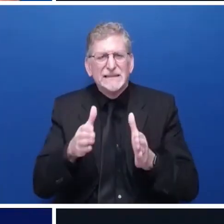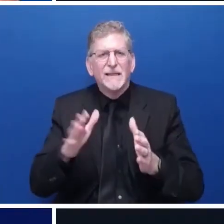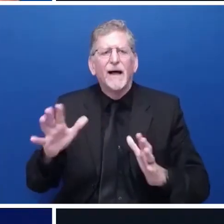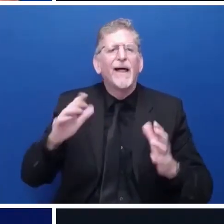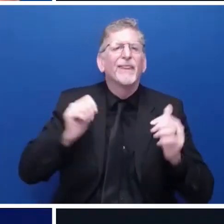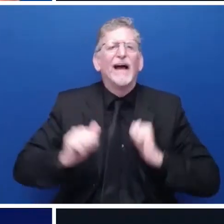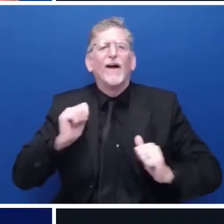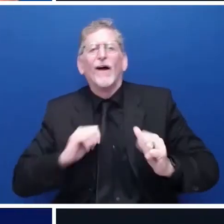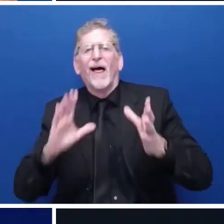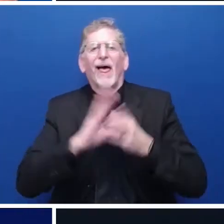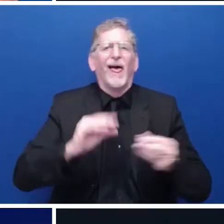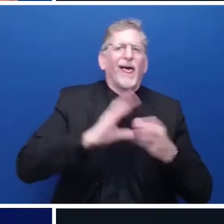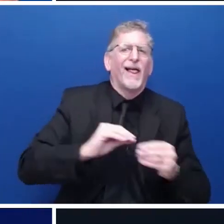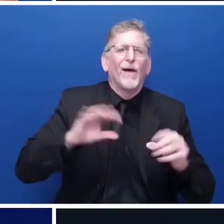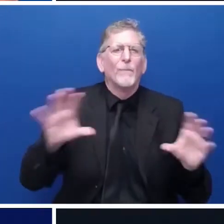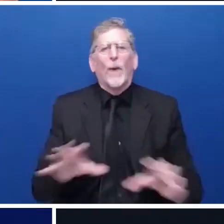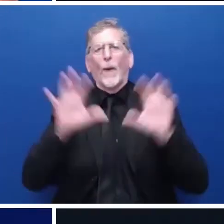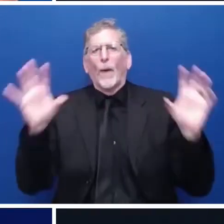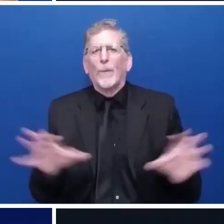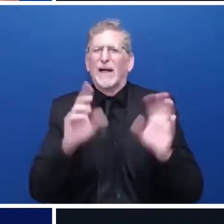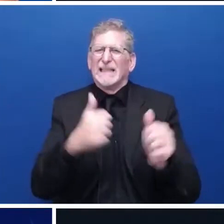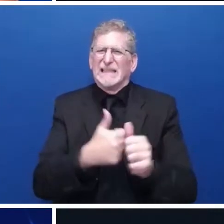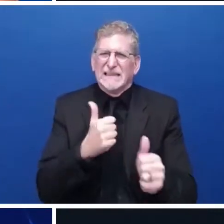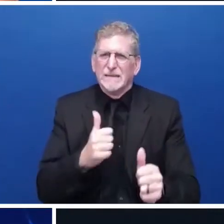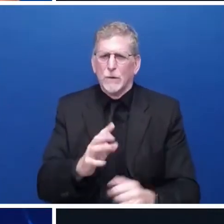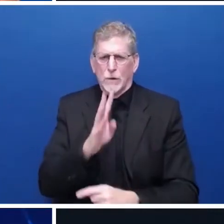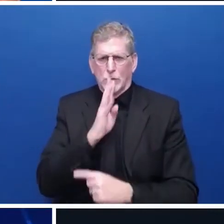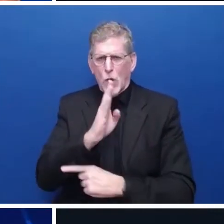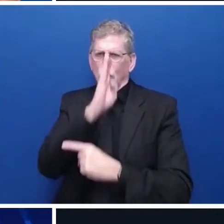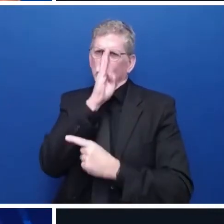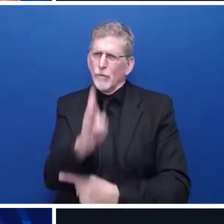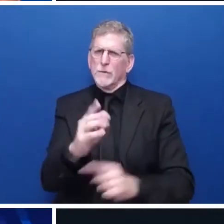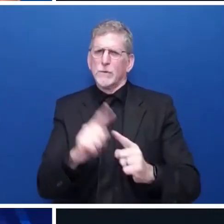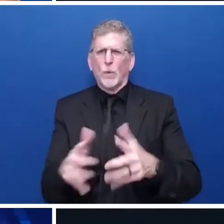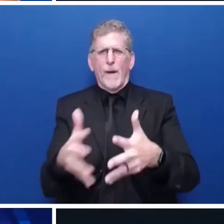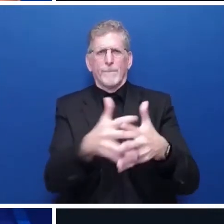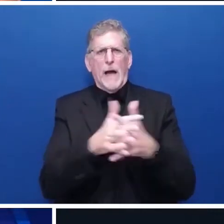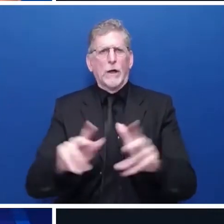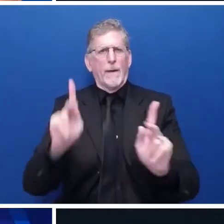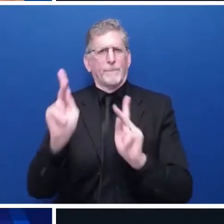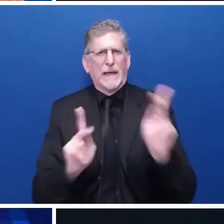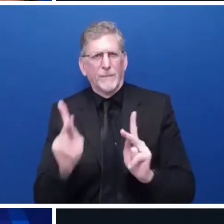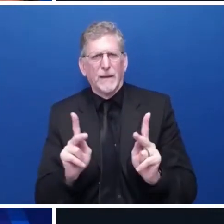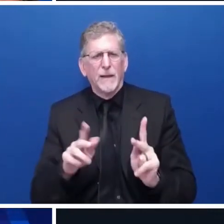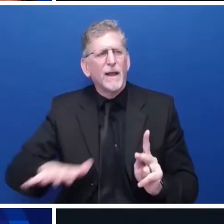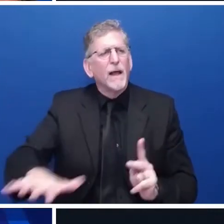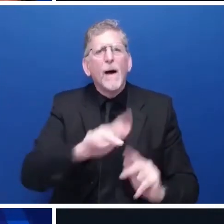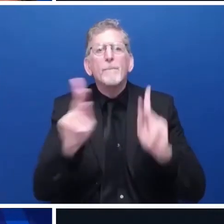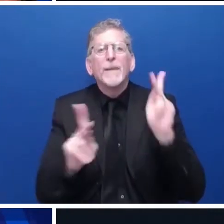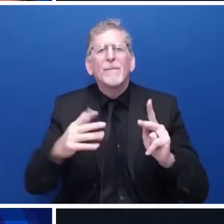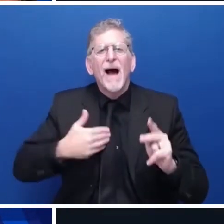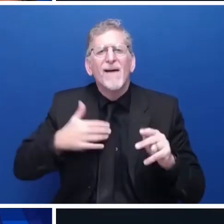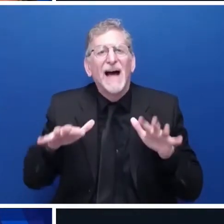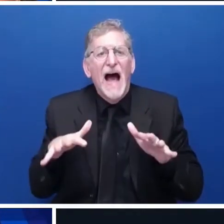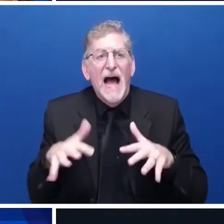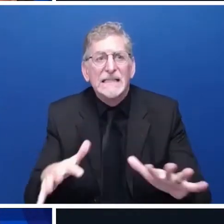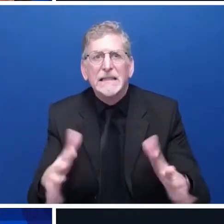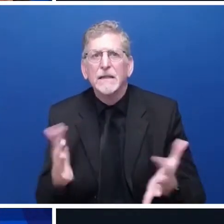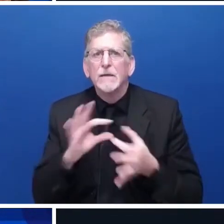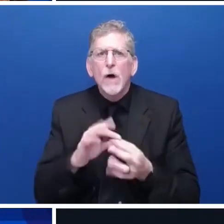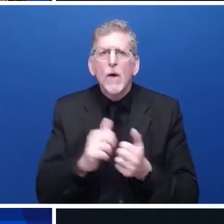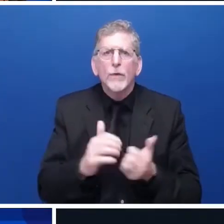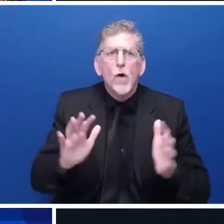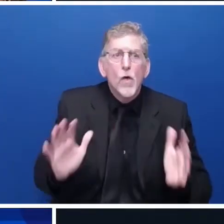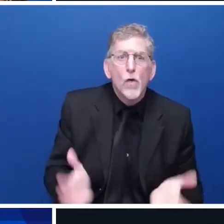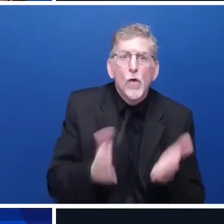bit more of an optimism, and with that optimism, gain back that political capital. Baz Shakir, how are you looking at